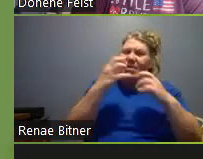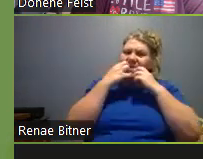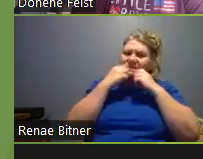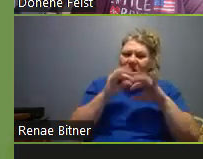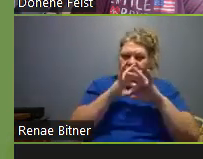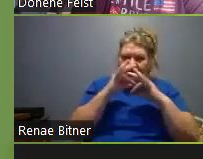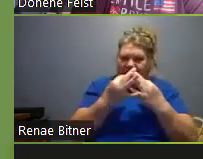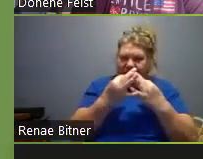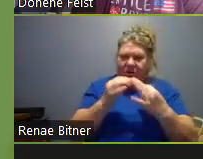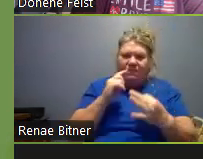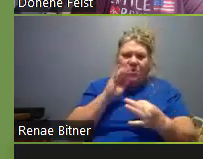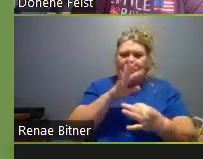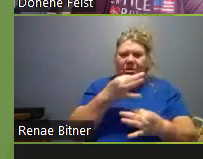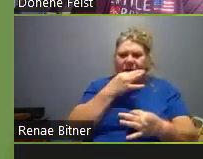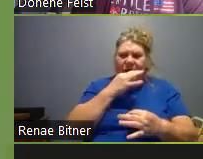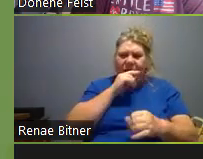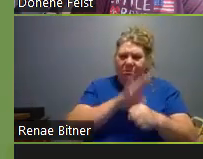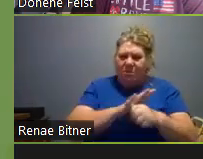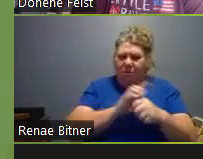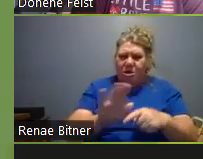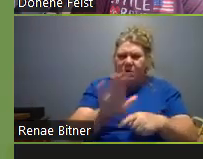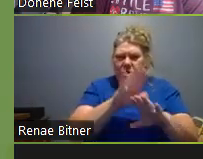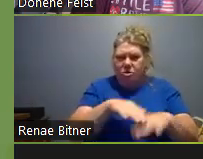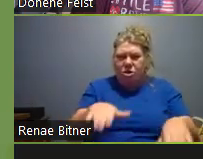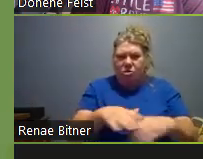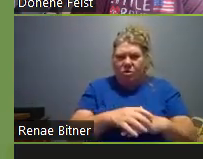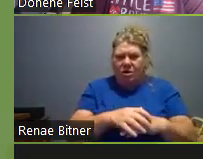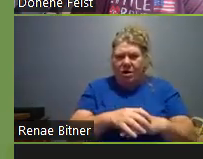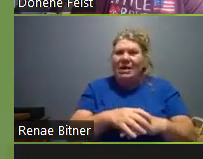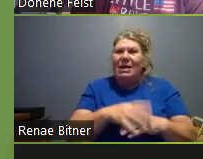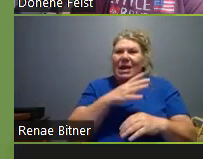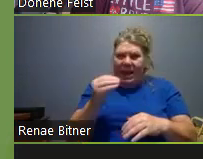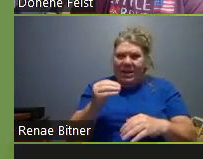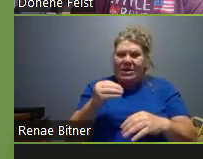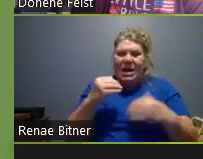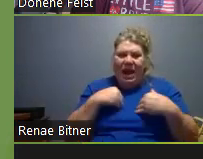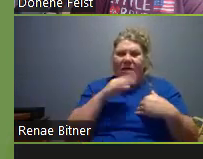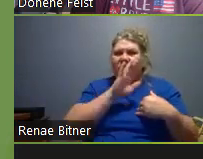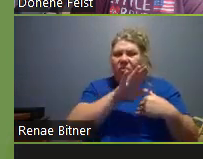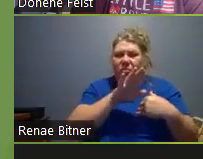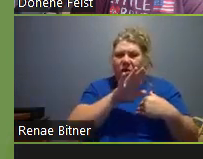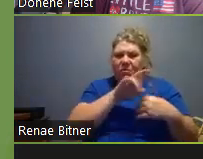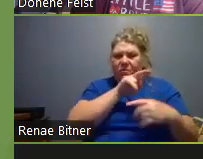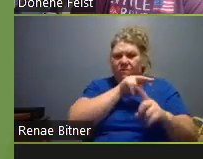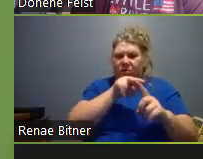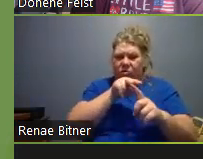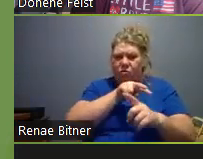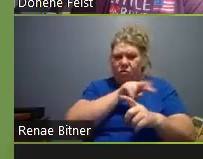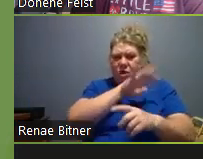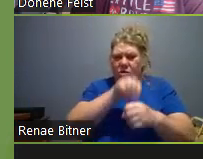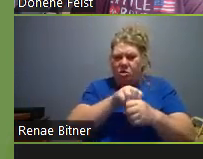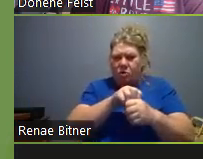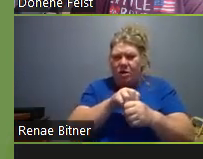commitment to their children and to be at that table. And we also believe there needs to be universal